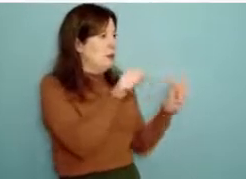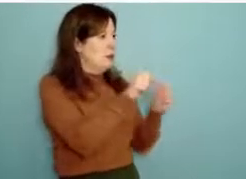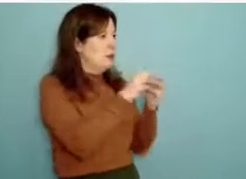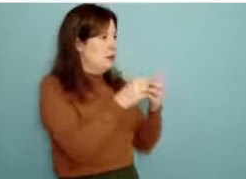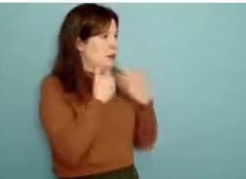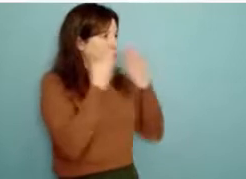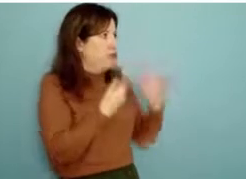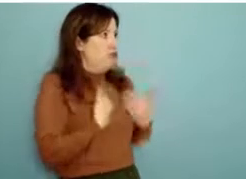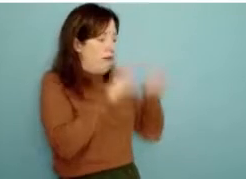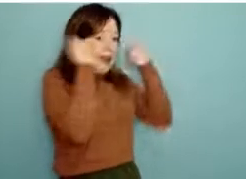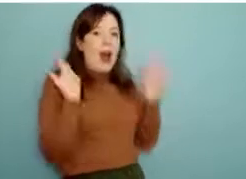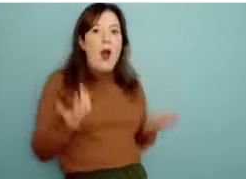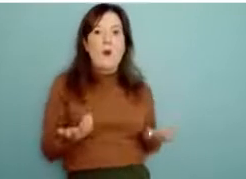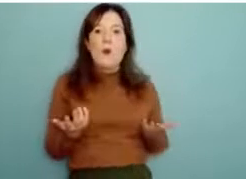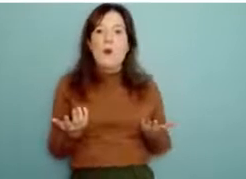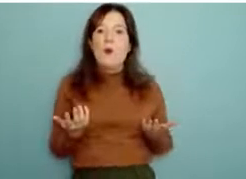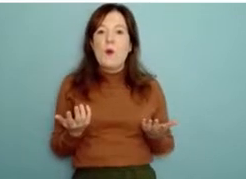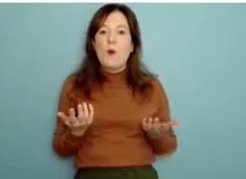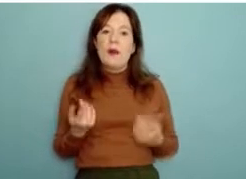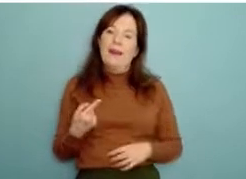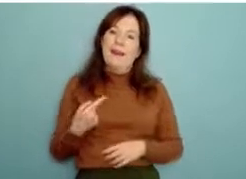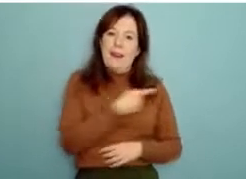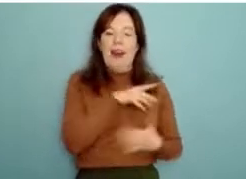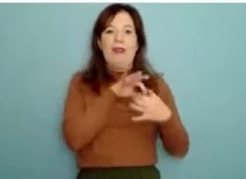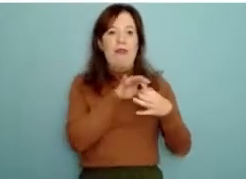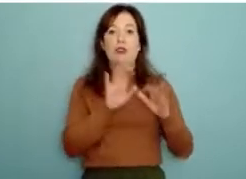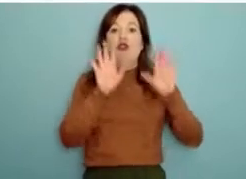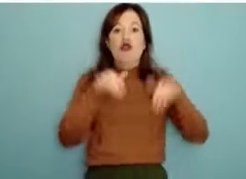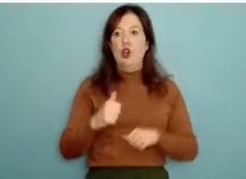that a therapist doesn't make any assumption as to the patient.